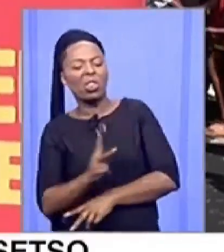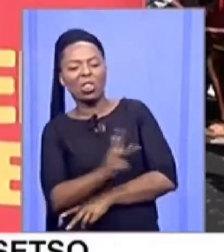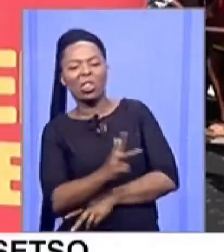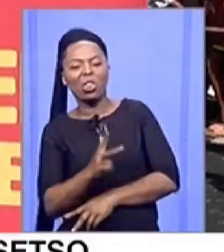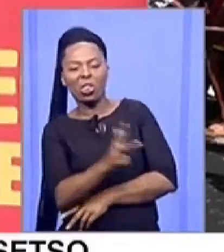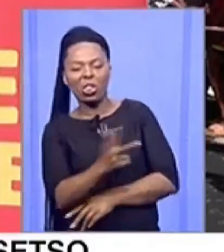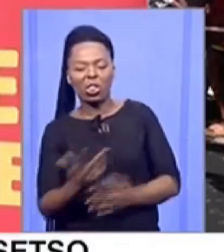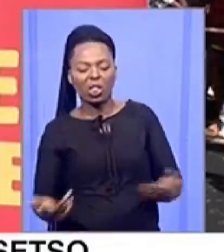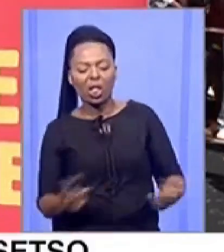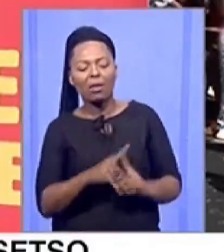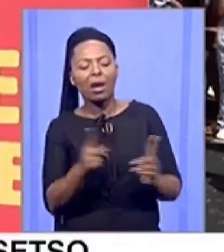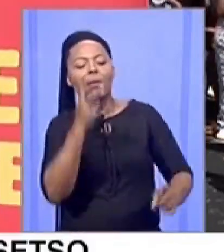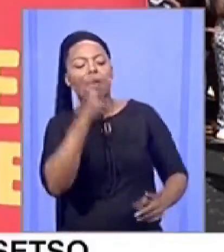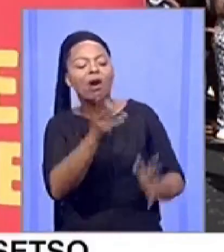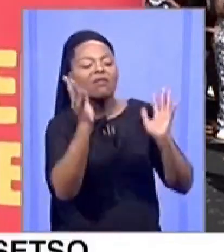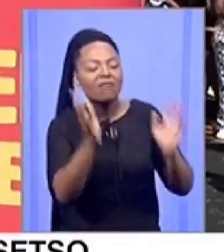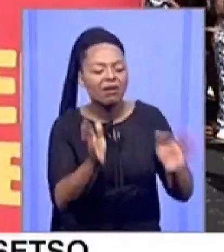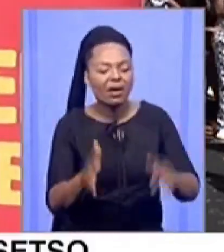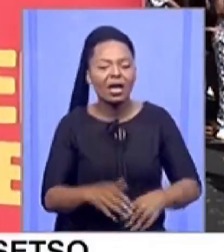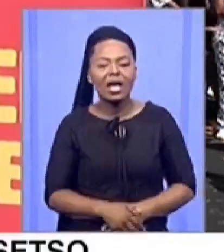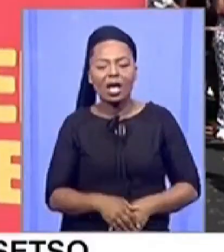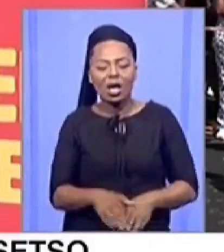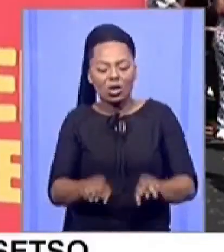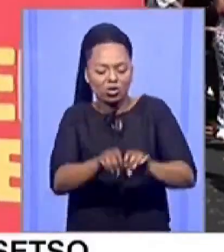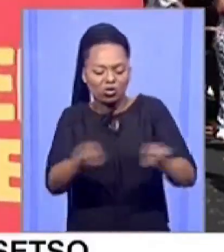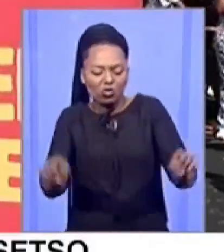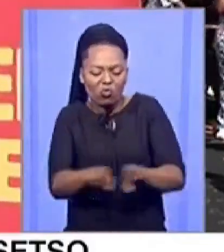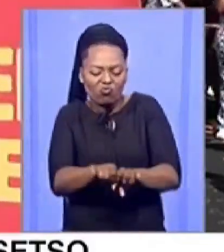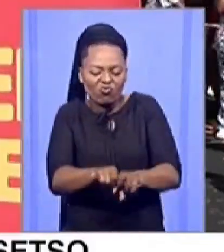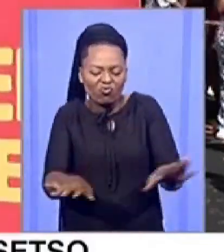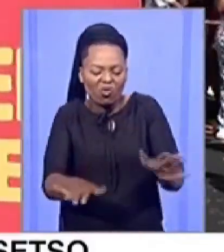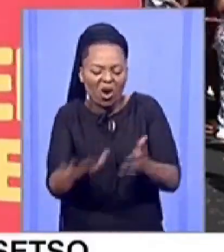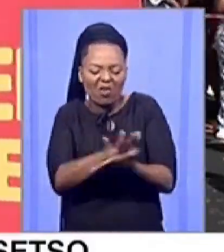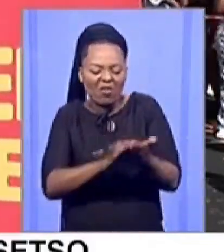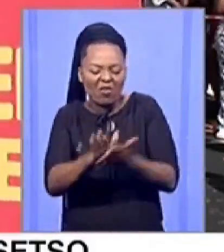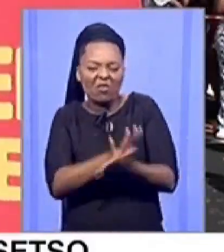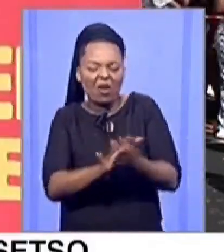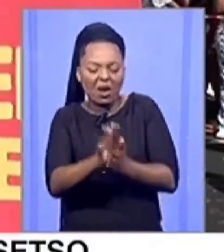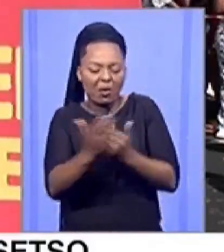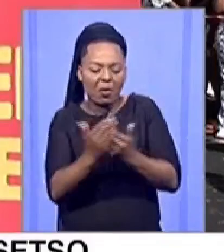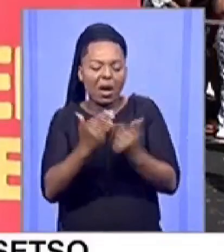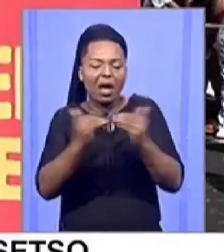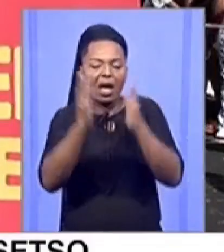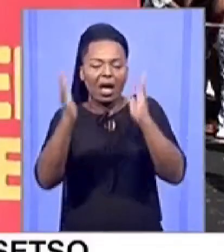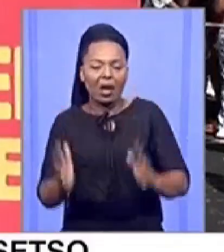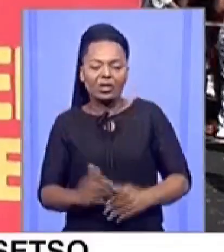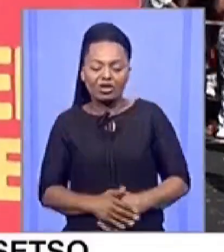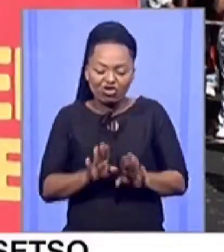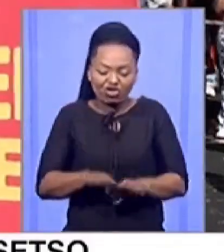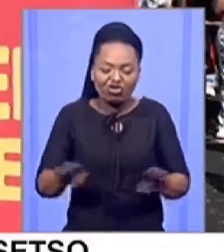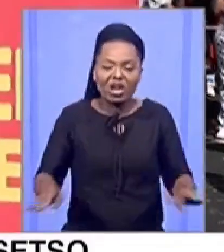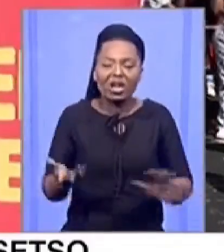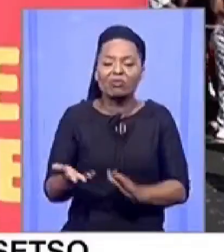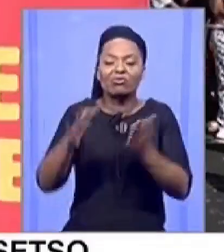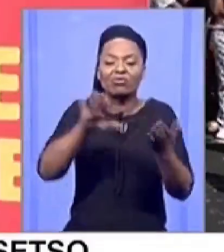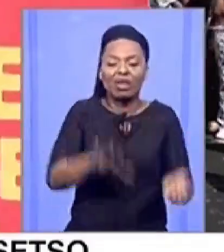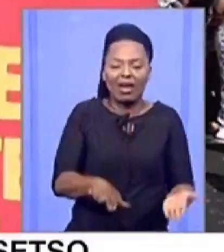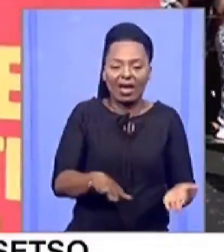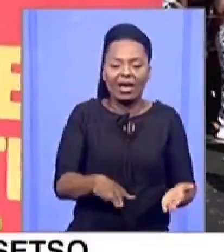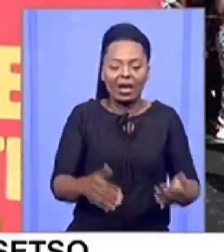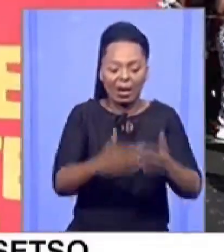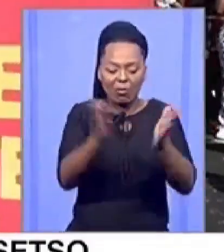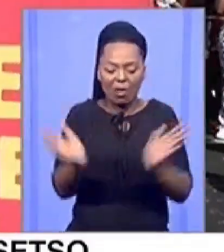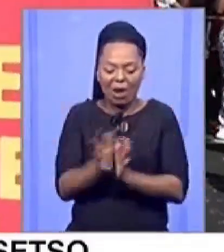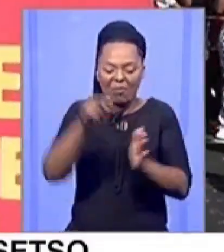daily basis, sewer running in front of the houses of our people, children dying in pit